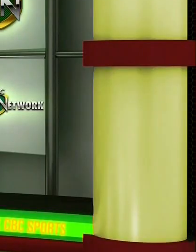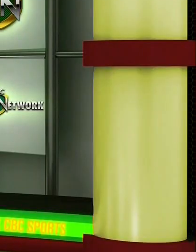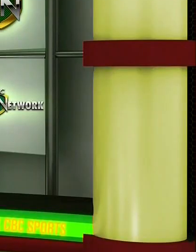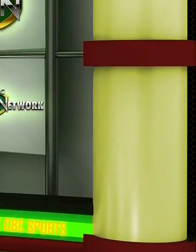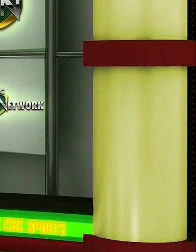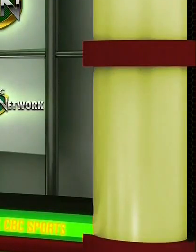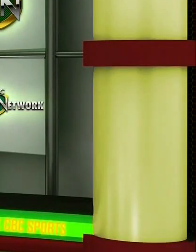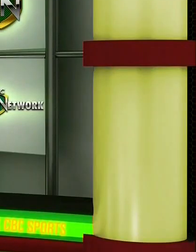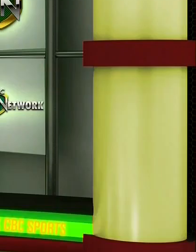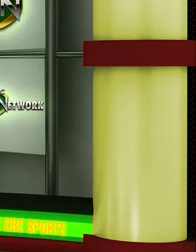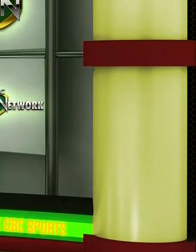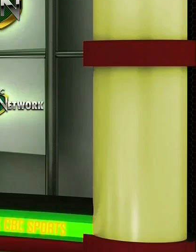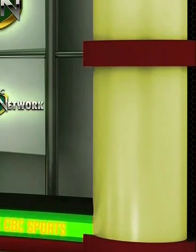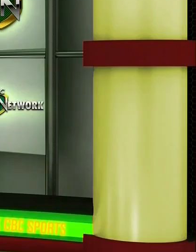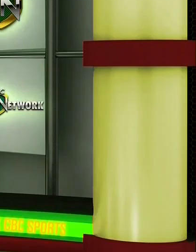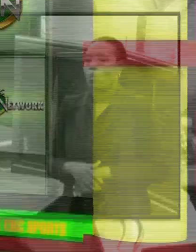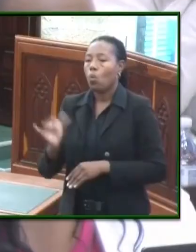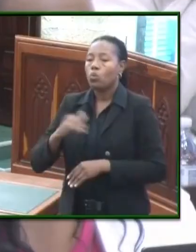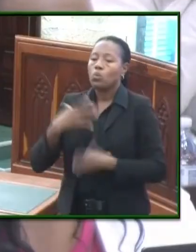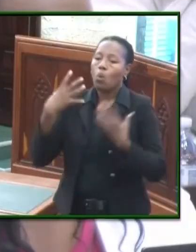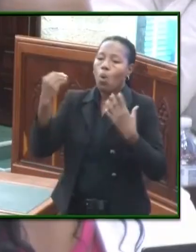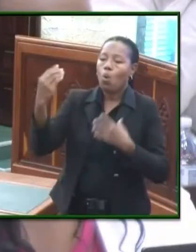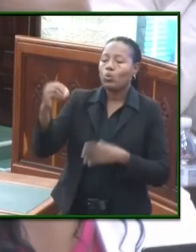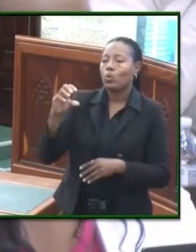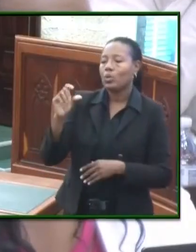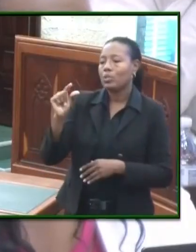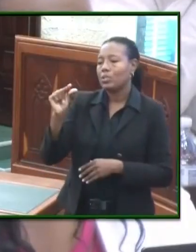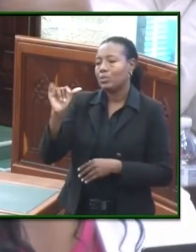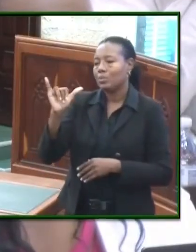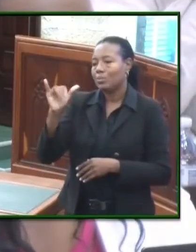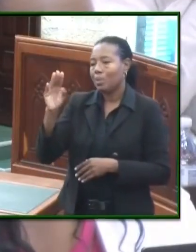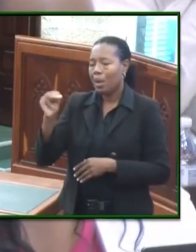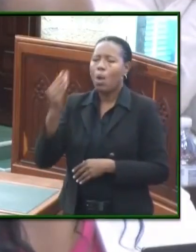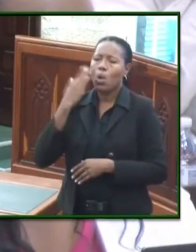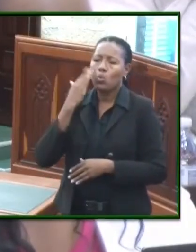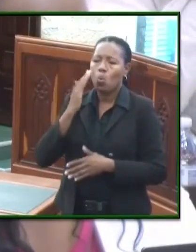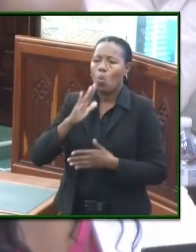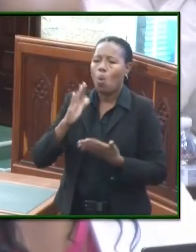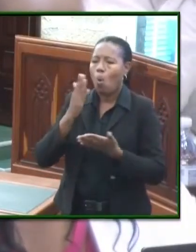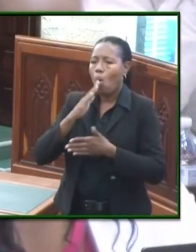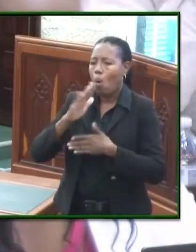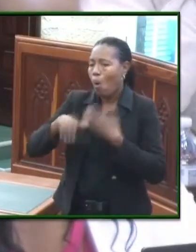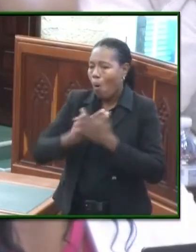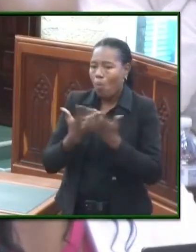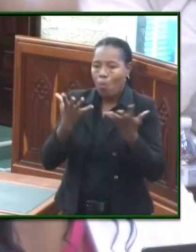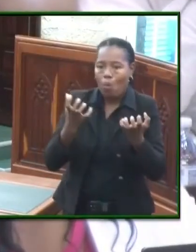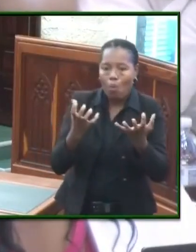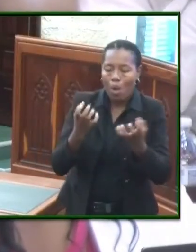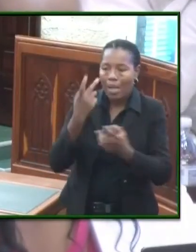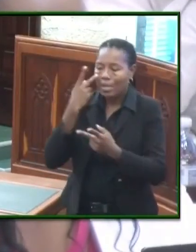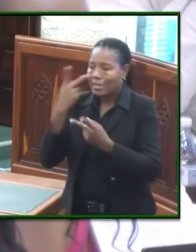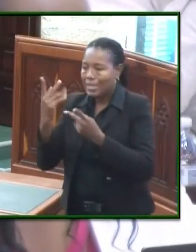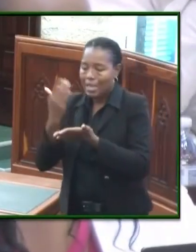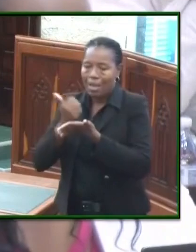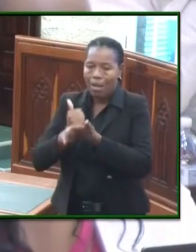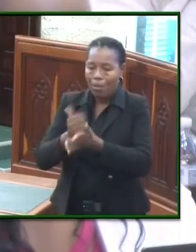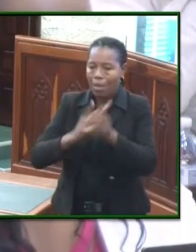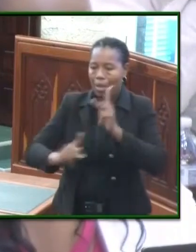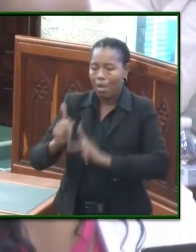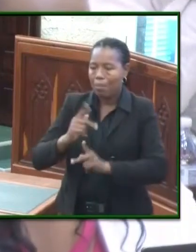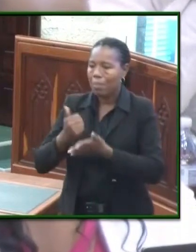on the cards. I know everybody wants an outdoor gym, and I can see how they have been benefiting the country as a